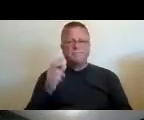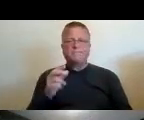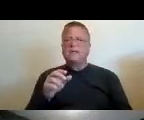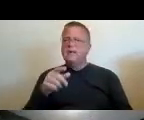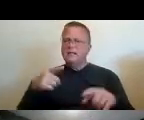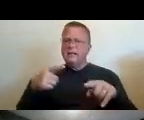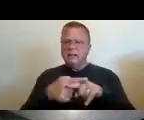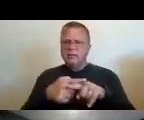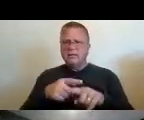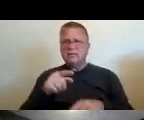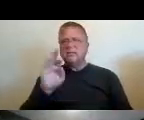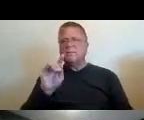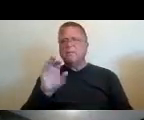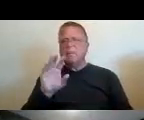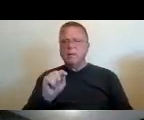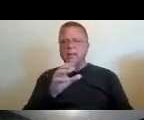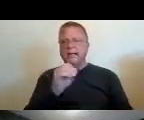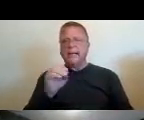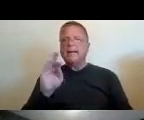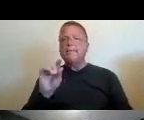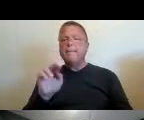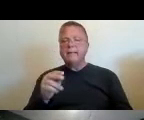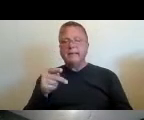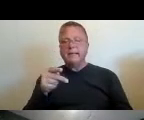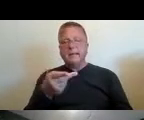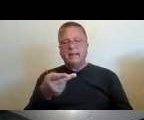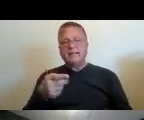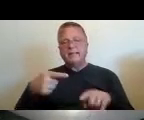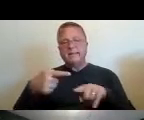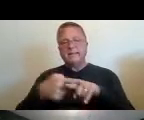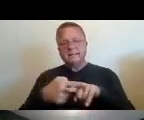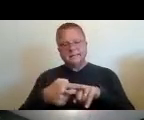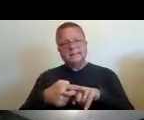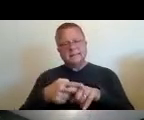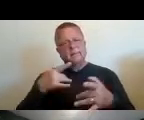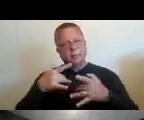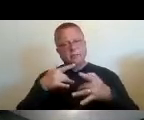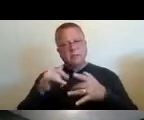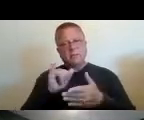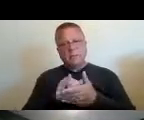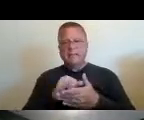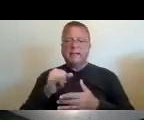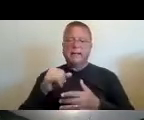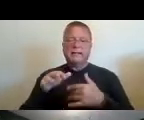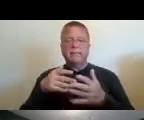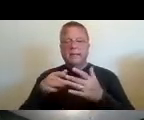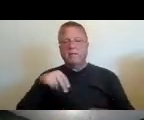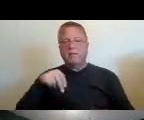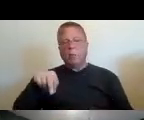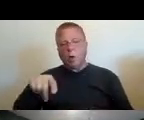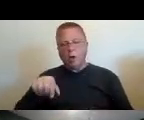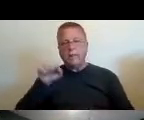of Bartlett and Beacon is one that folks have expressed some concern about, whether they're walking or they're biking